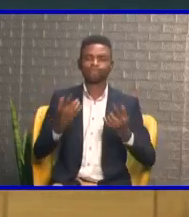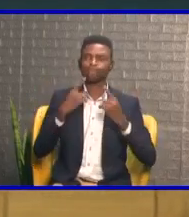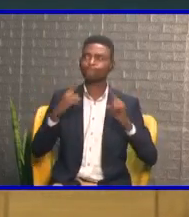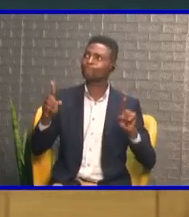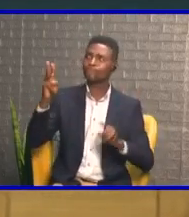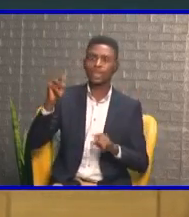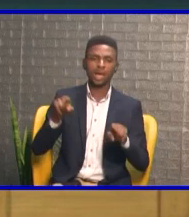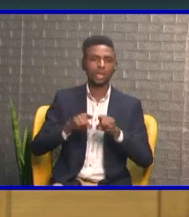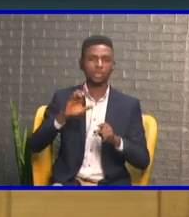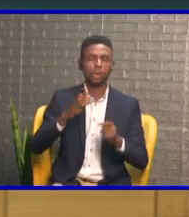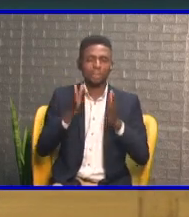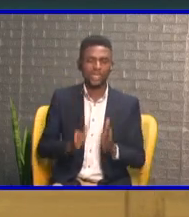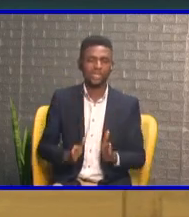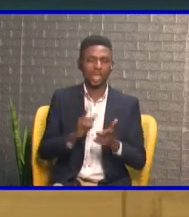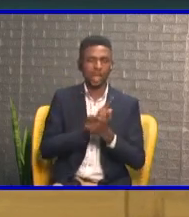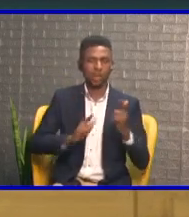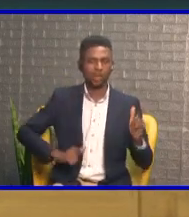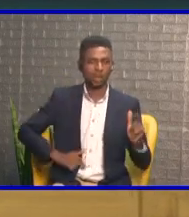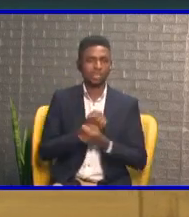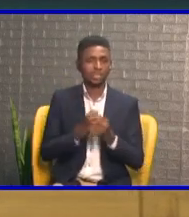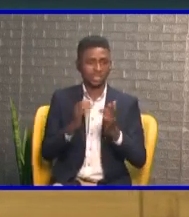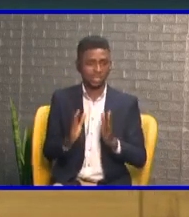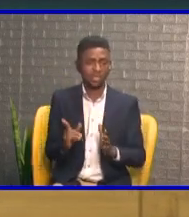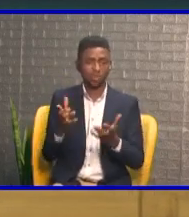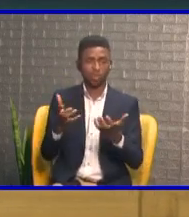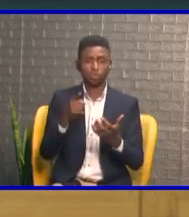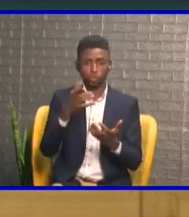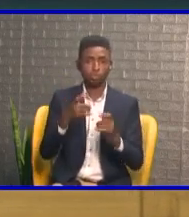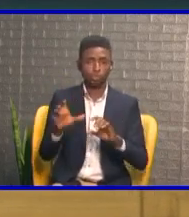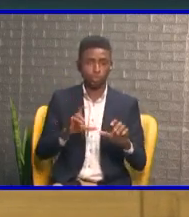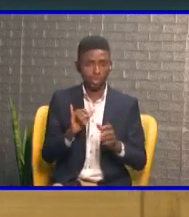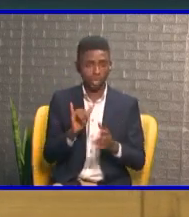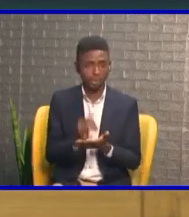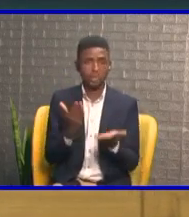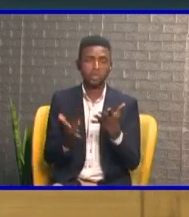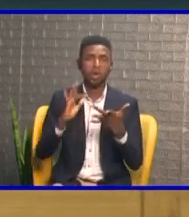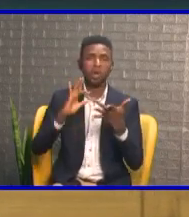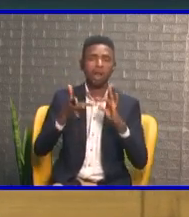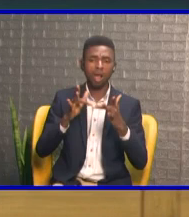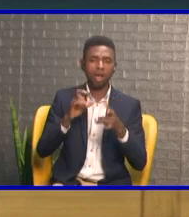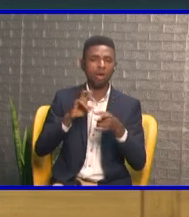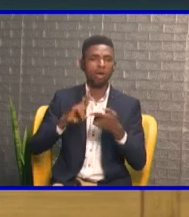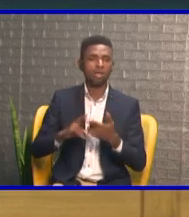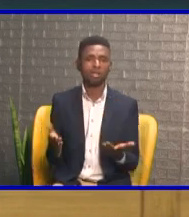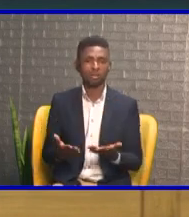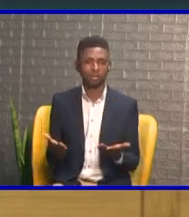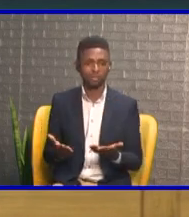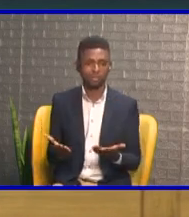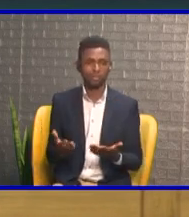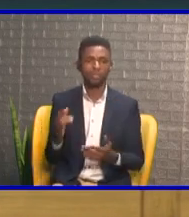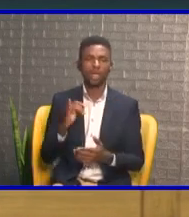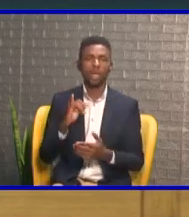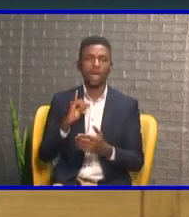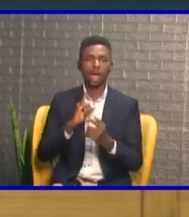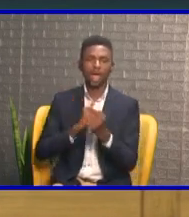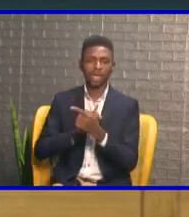and Savior. And you want to do that, whether you are online or in this building. And you want to